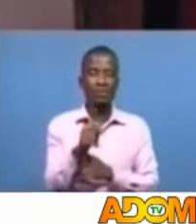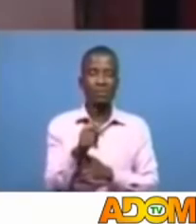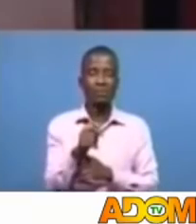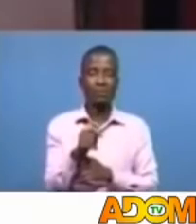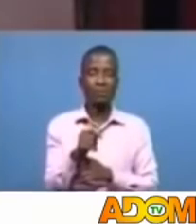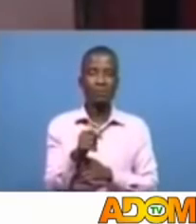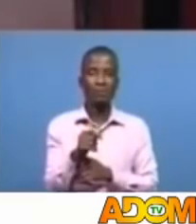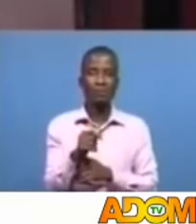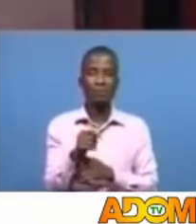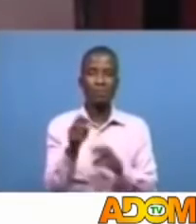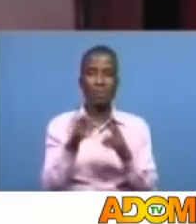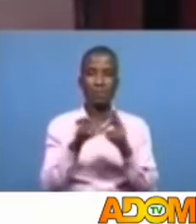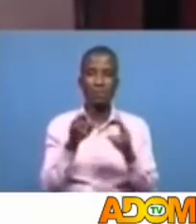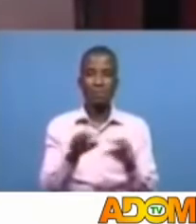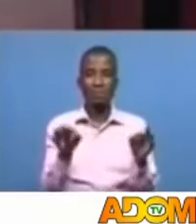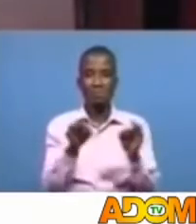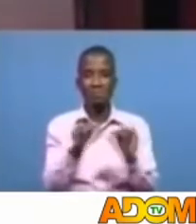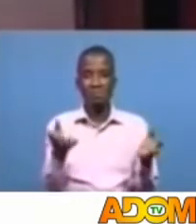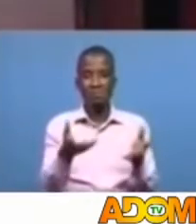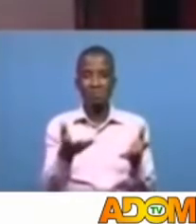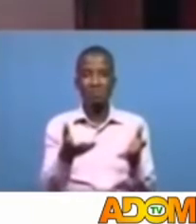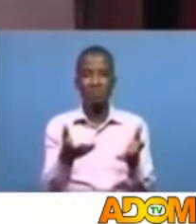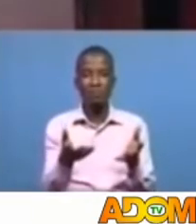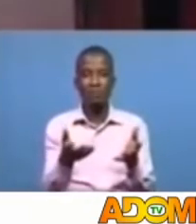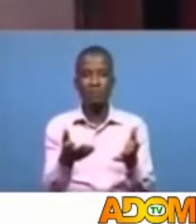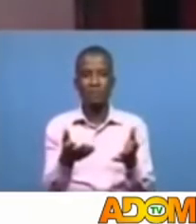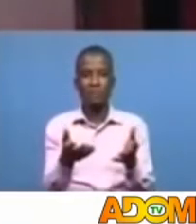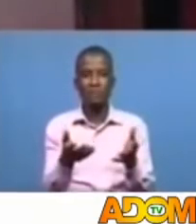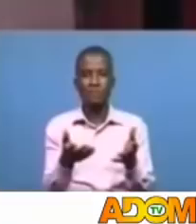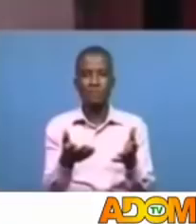summarily. My lords,